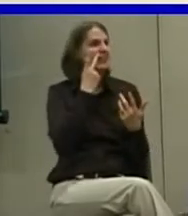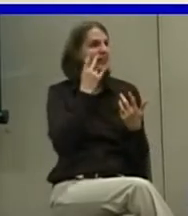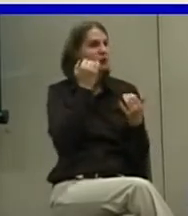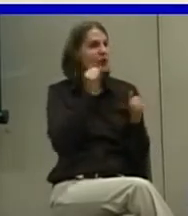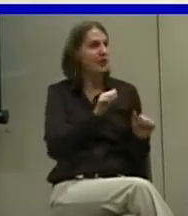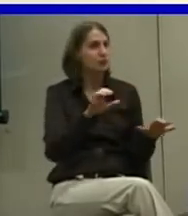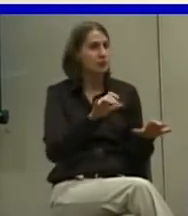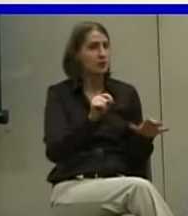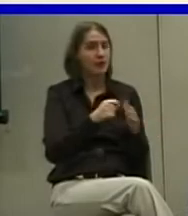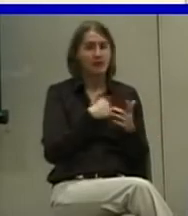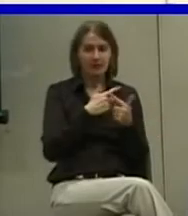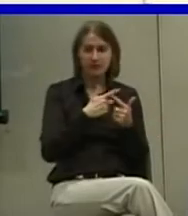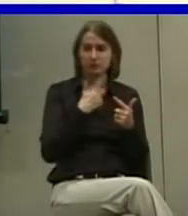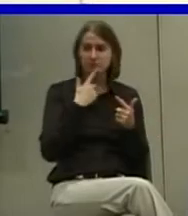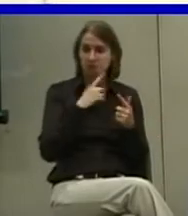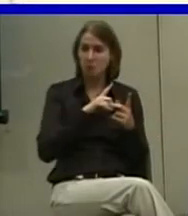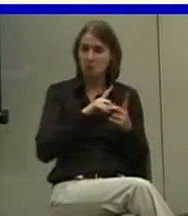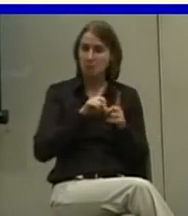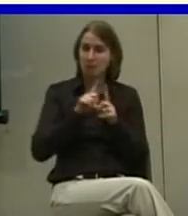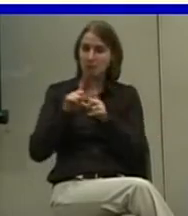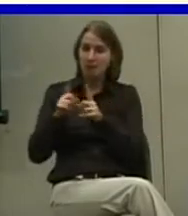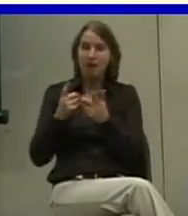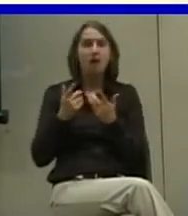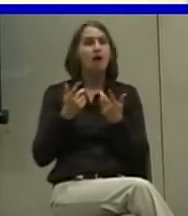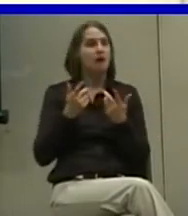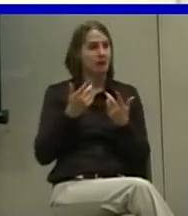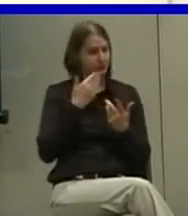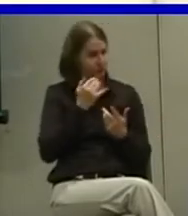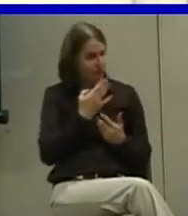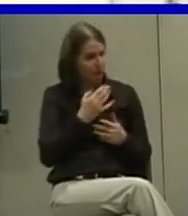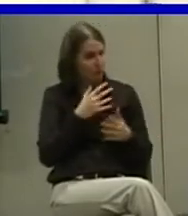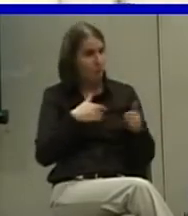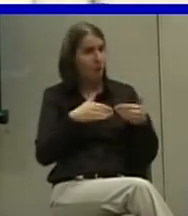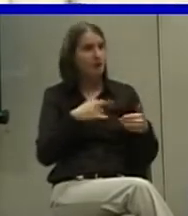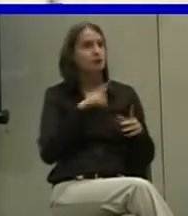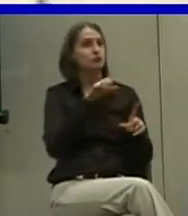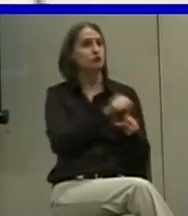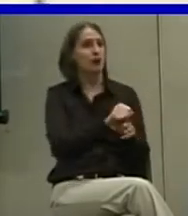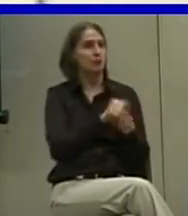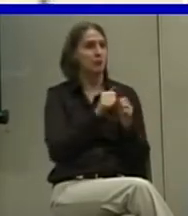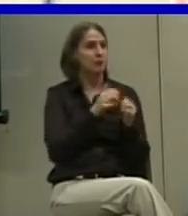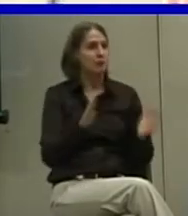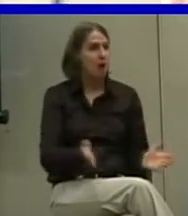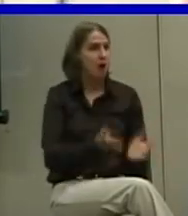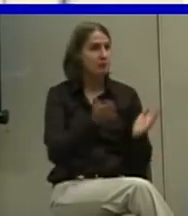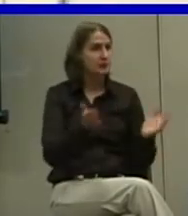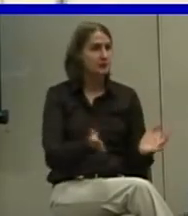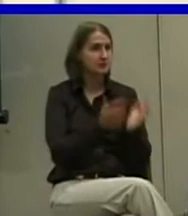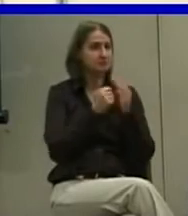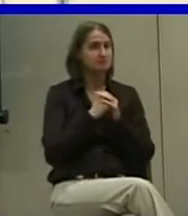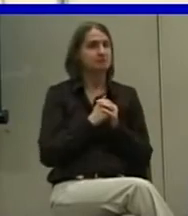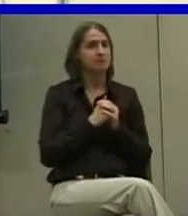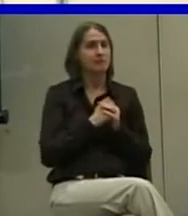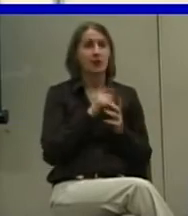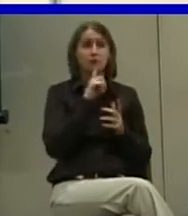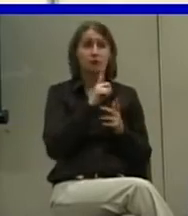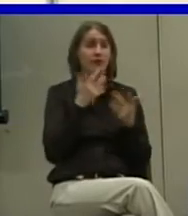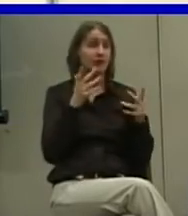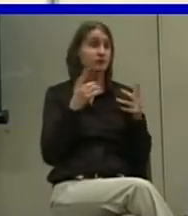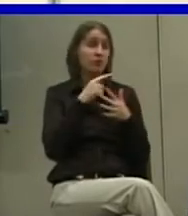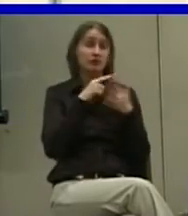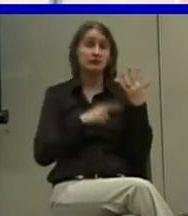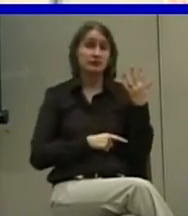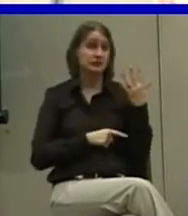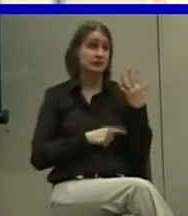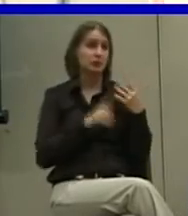go down there with them and say, wow, great job walking. You trapped it with your prompting. And that's all these things are doing.